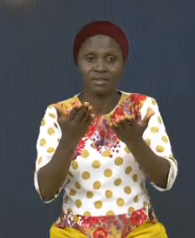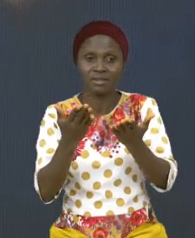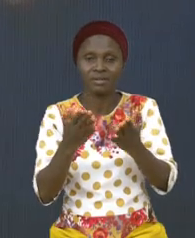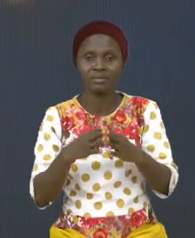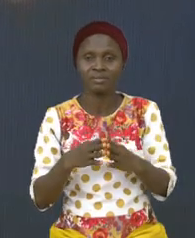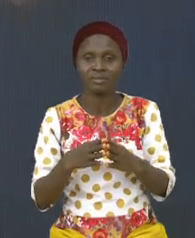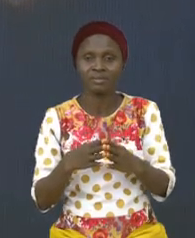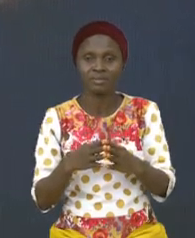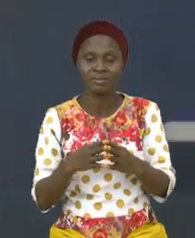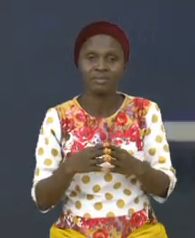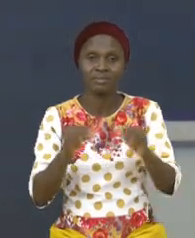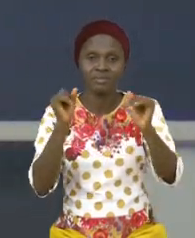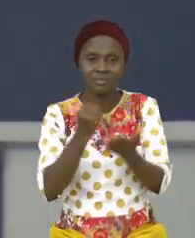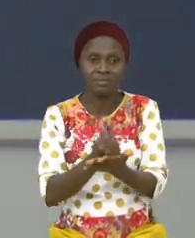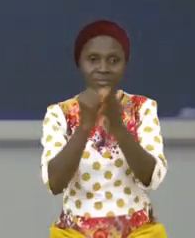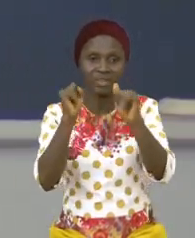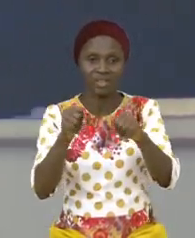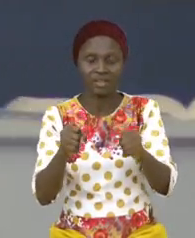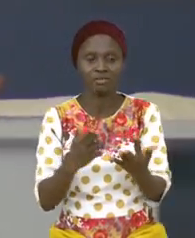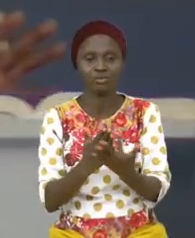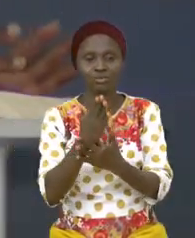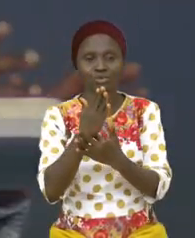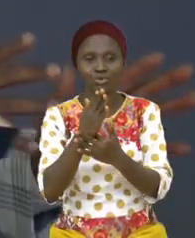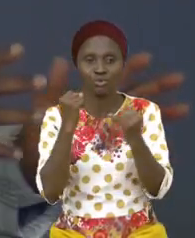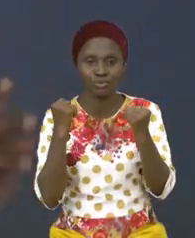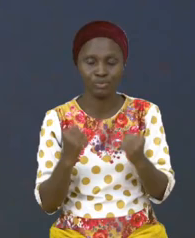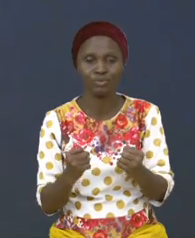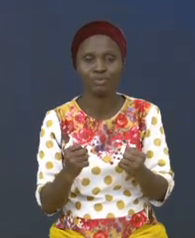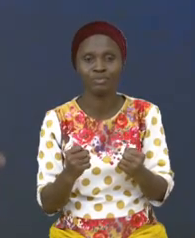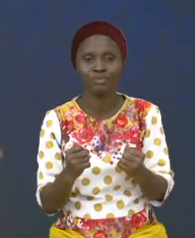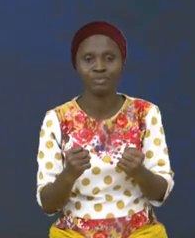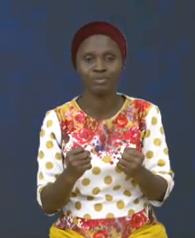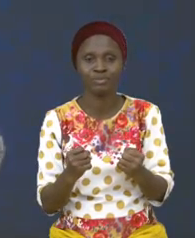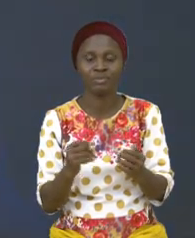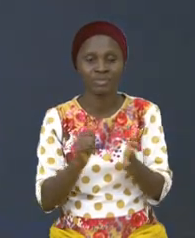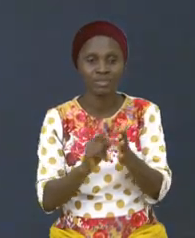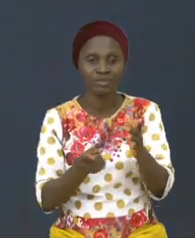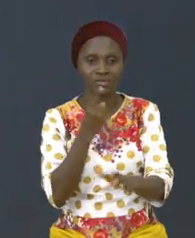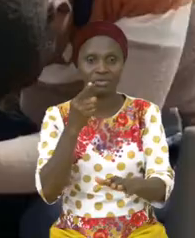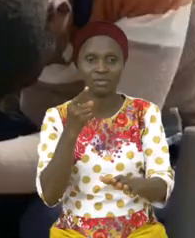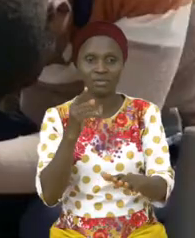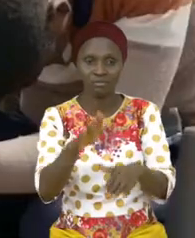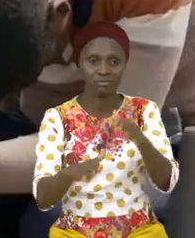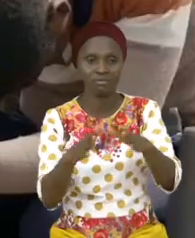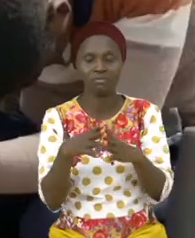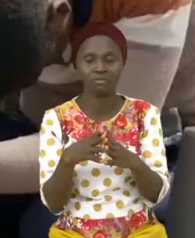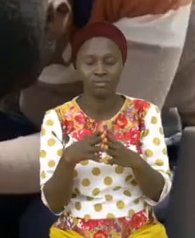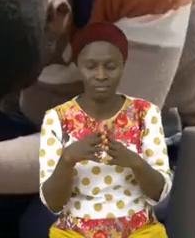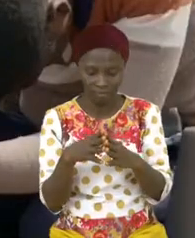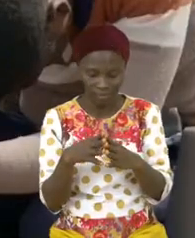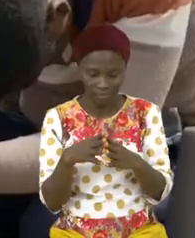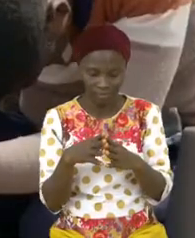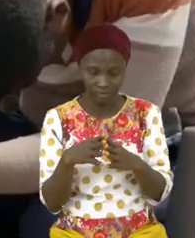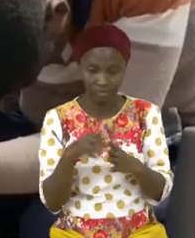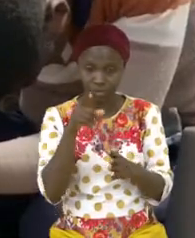Lord. Enabled through empowerment. That's the first step. Heads bowed and eyes closed. You